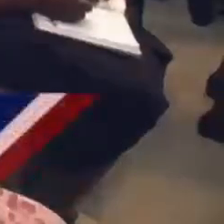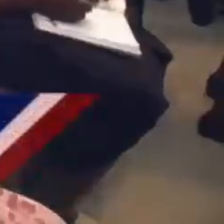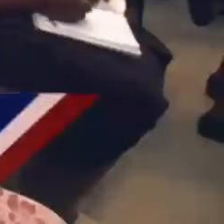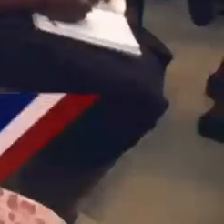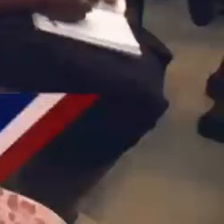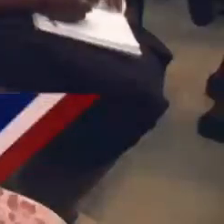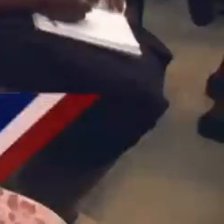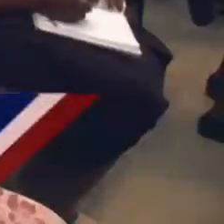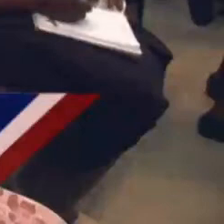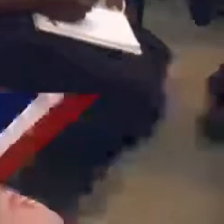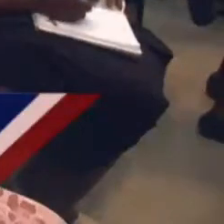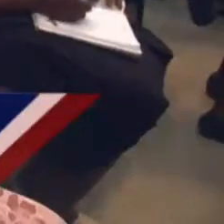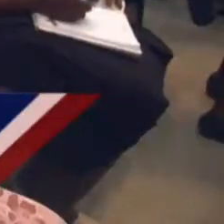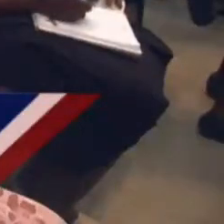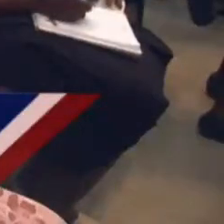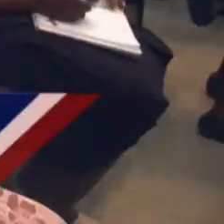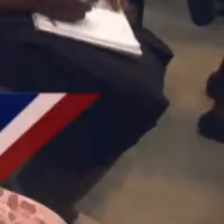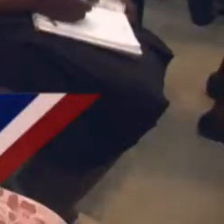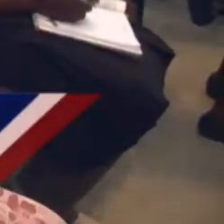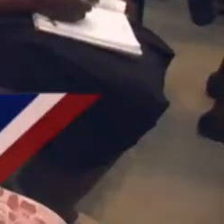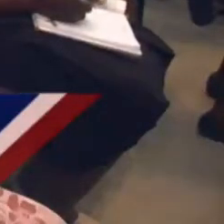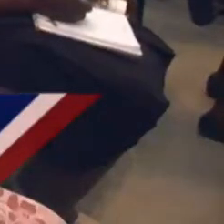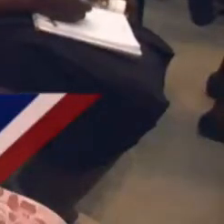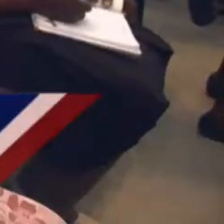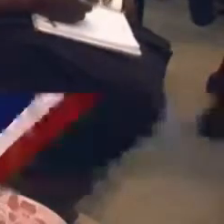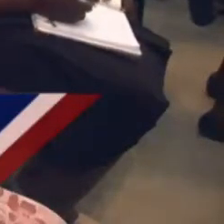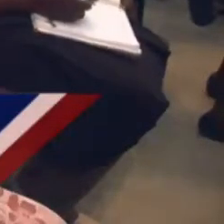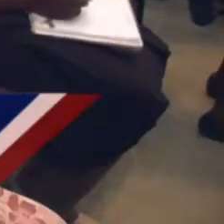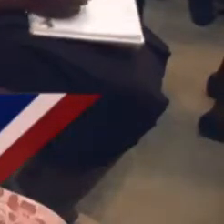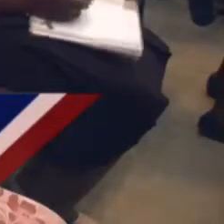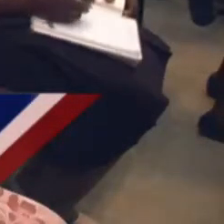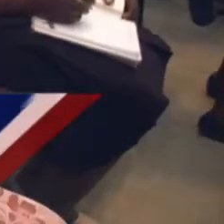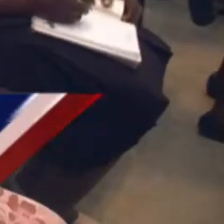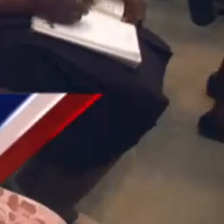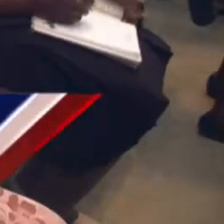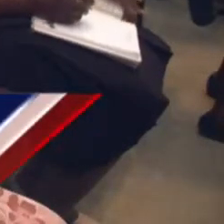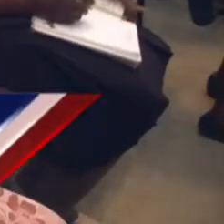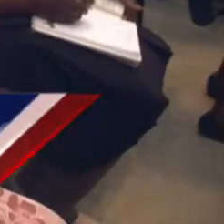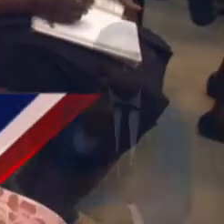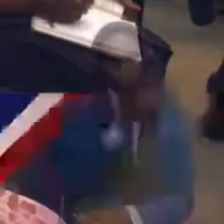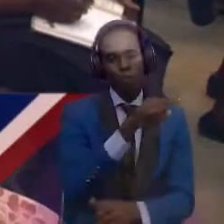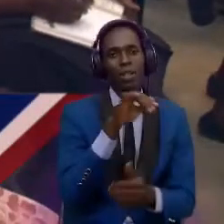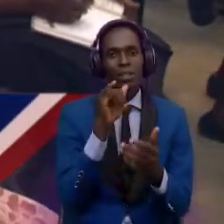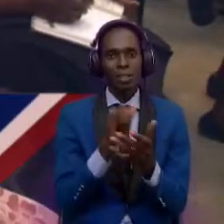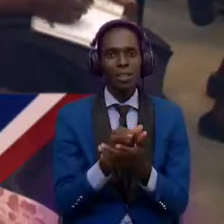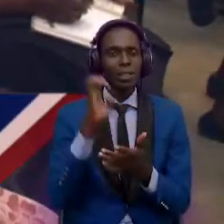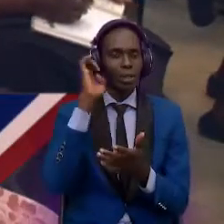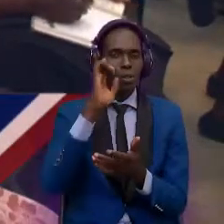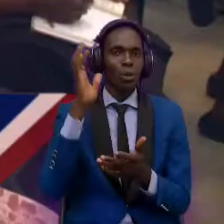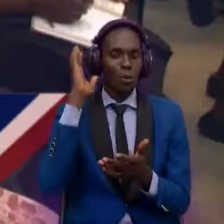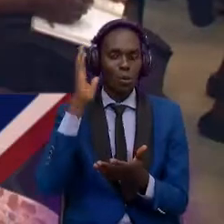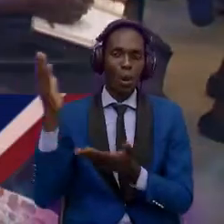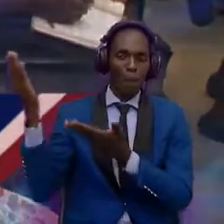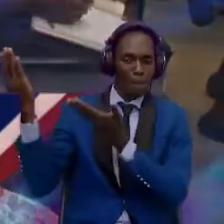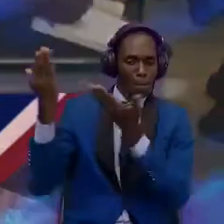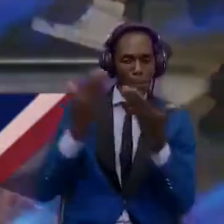abide yea and winter with you, that she may bring me on my journey